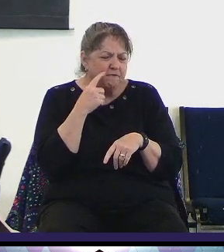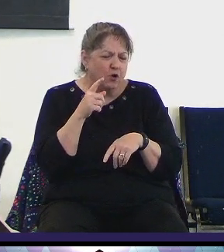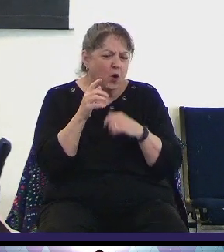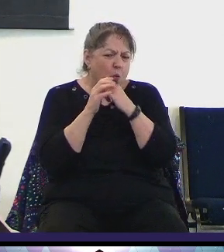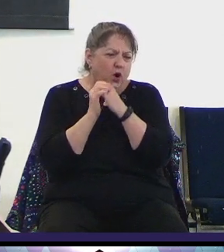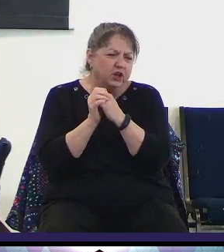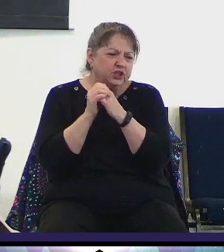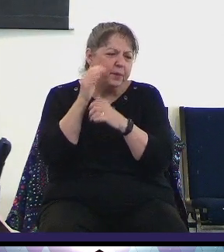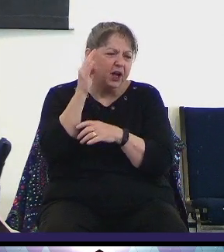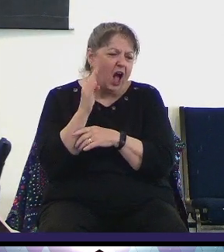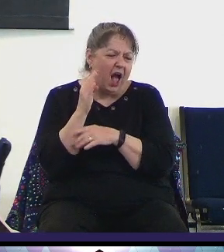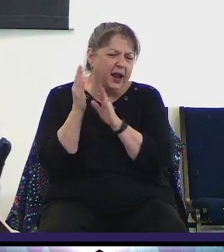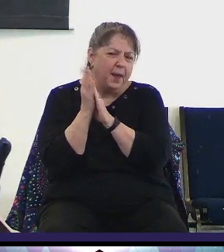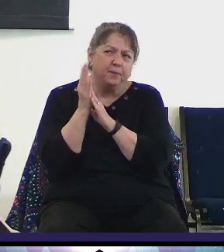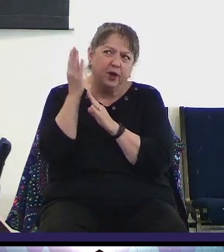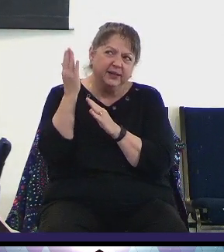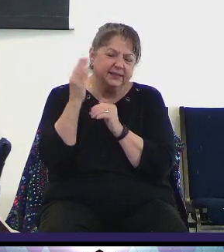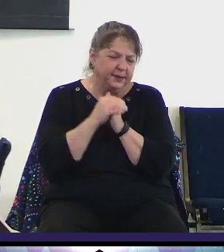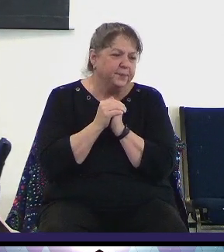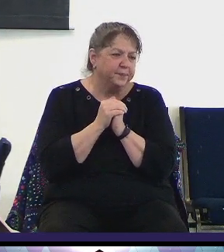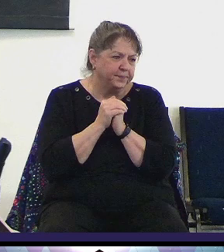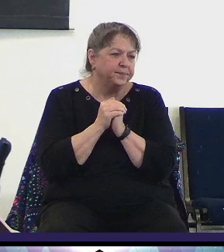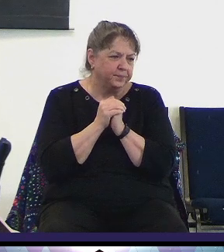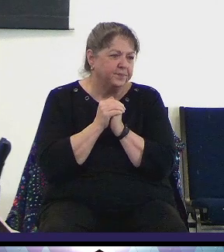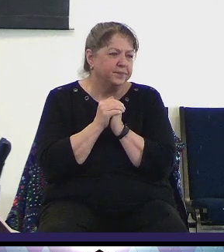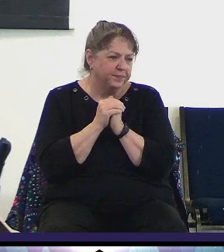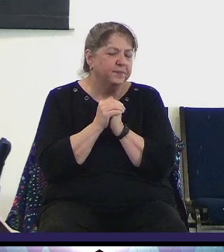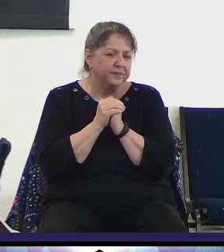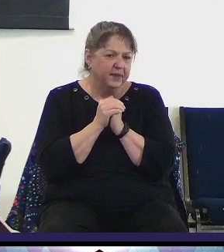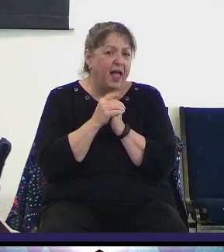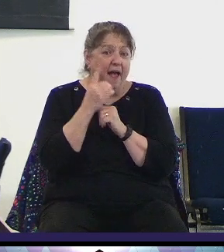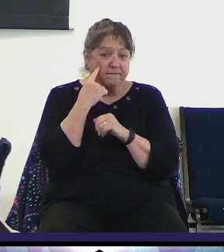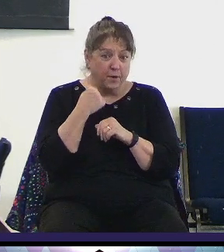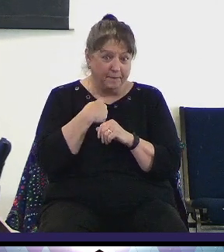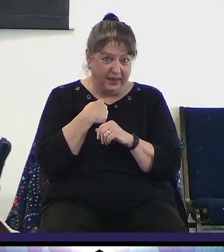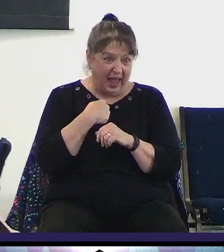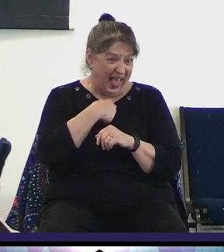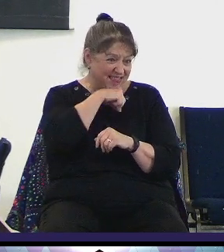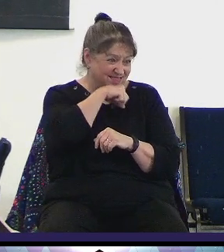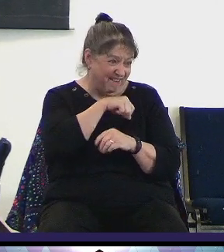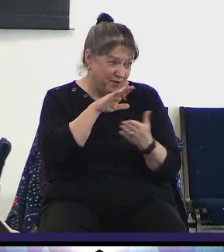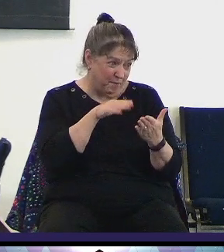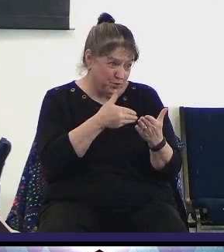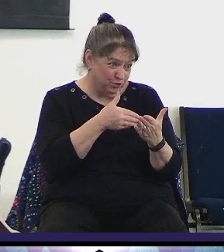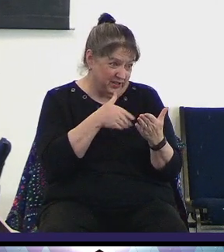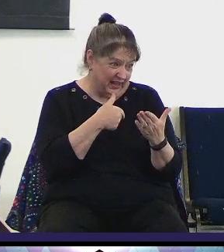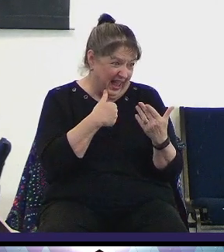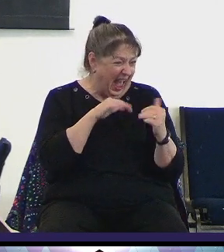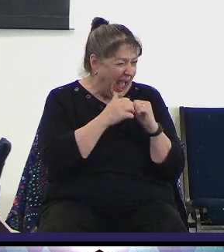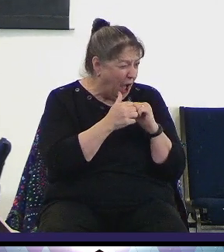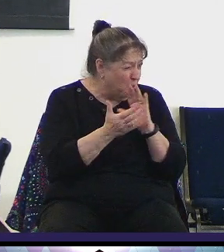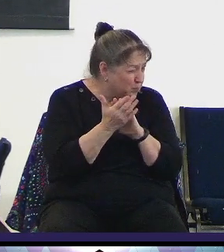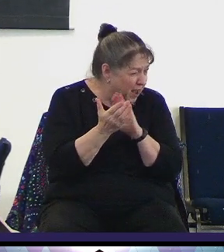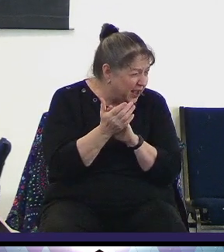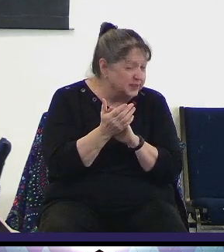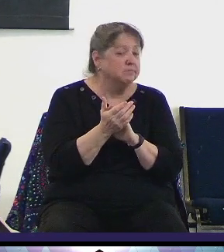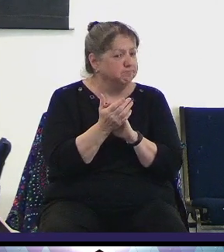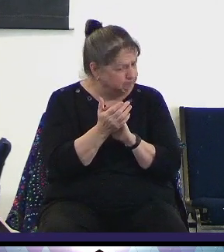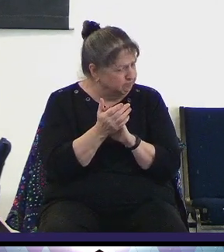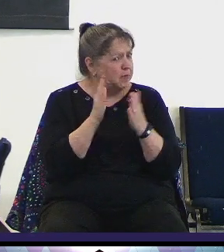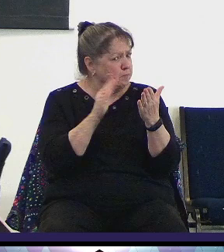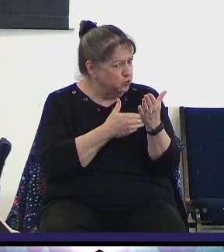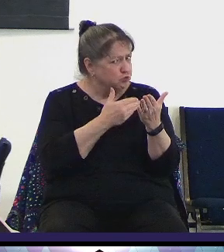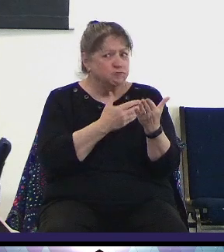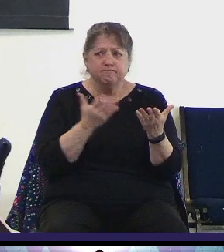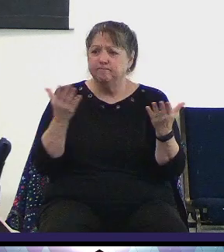and we want to give him the best we can. And so I thought that for me, I love music, and the best way I can praise him is with music and get my friends to